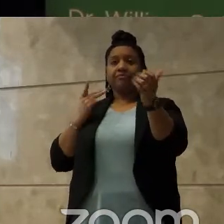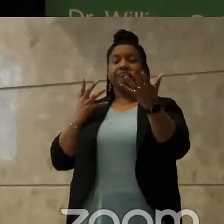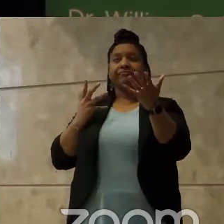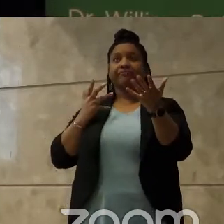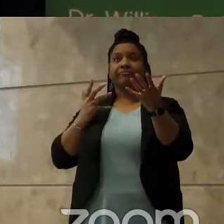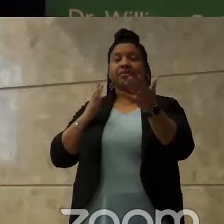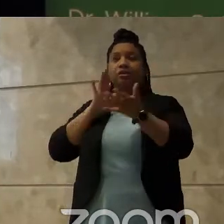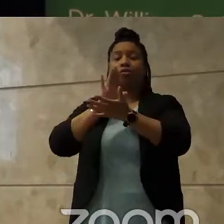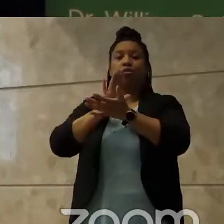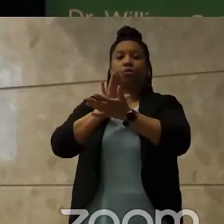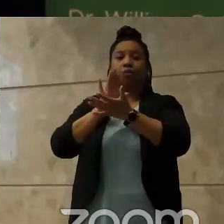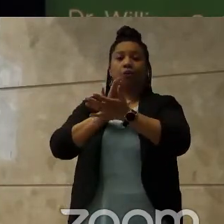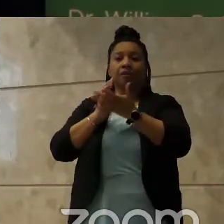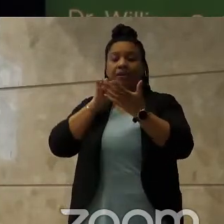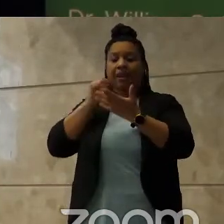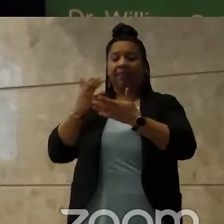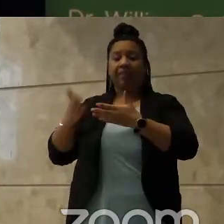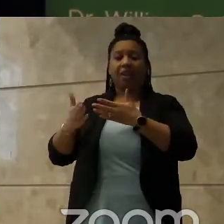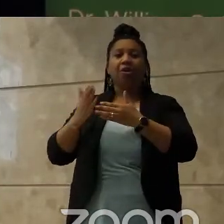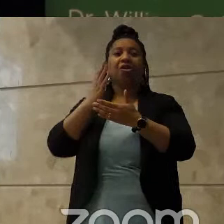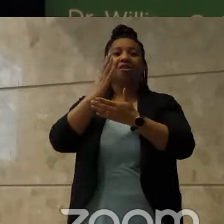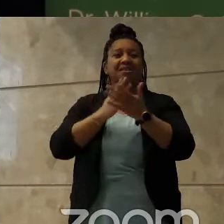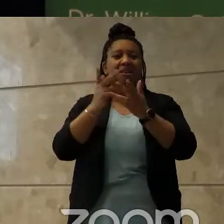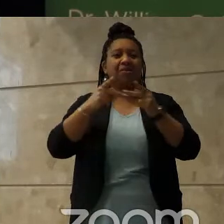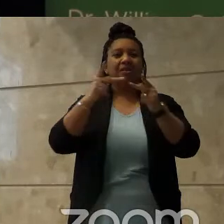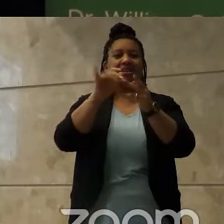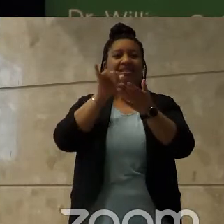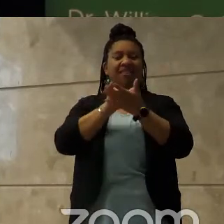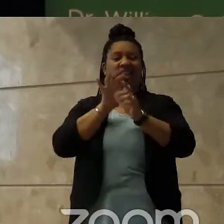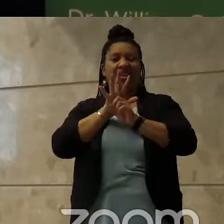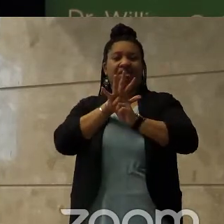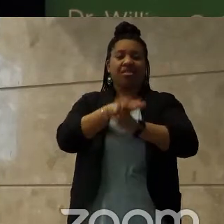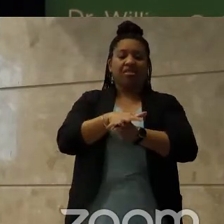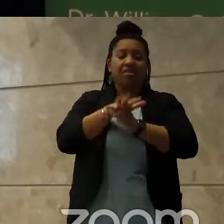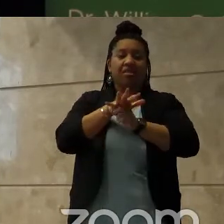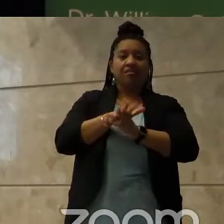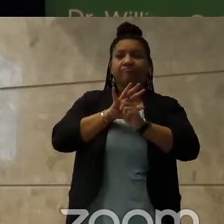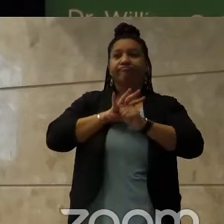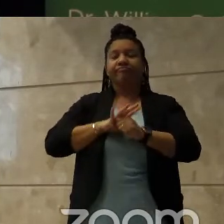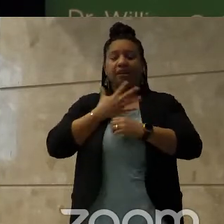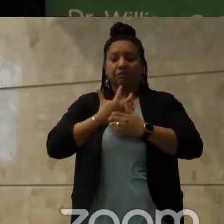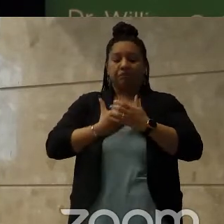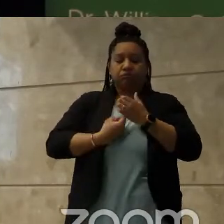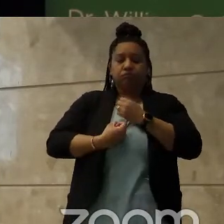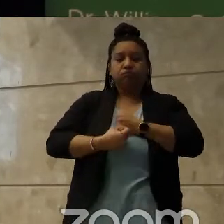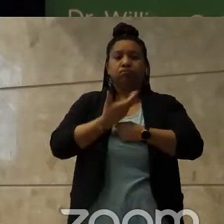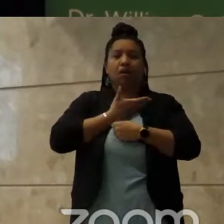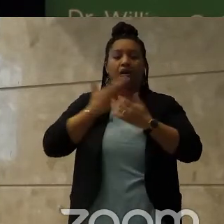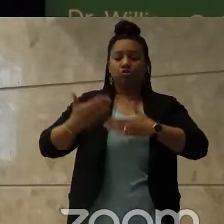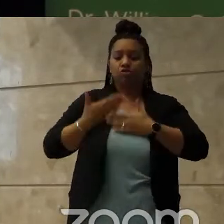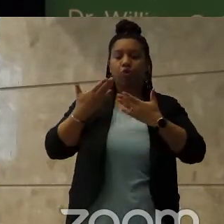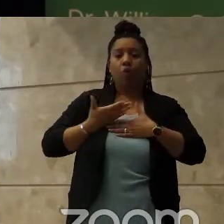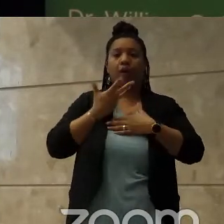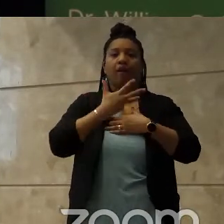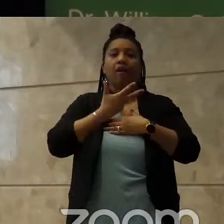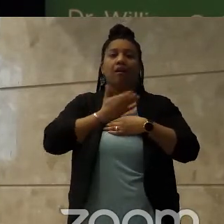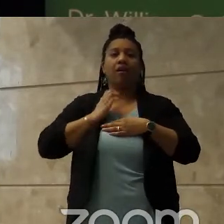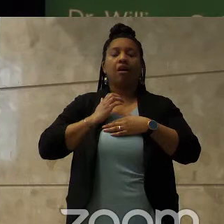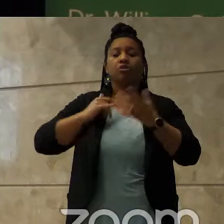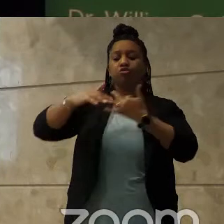most powerful sites of oppression that thwart our joy, stifle our social skills, still our